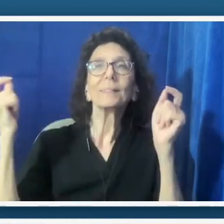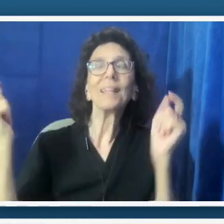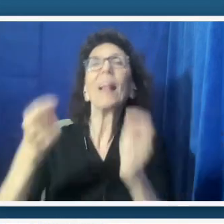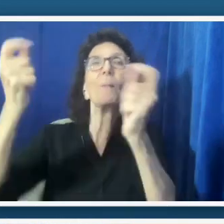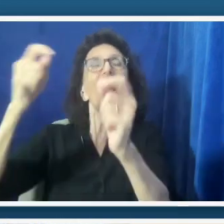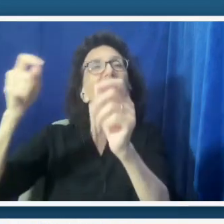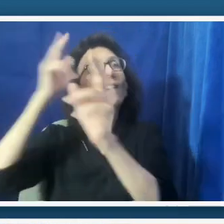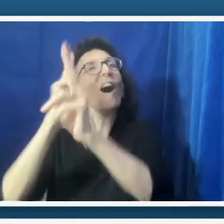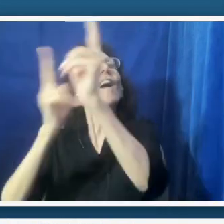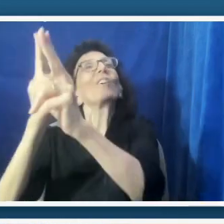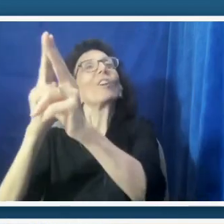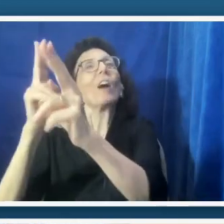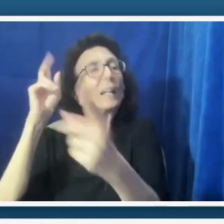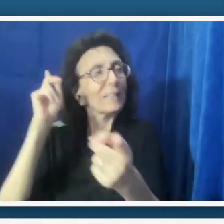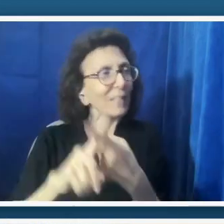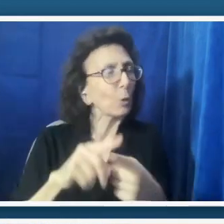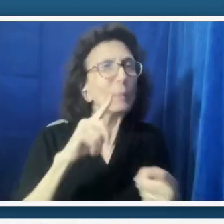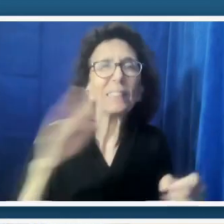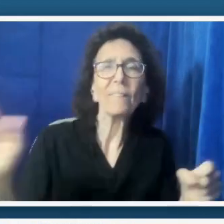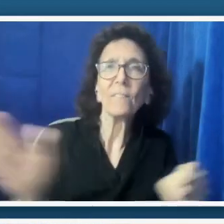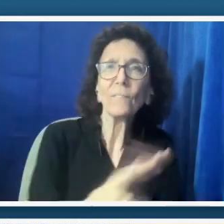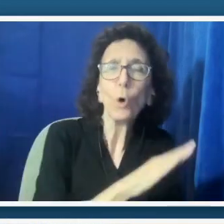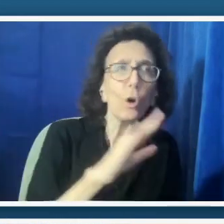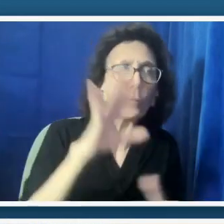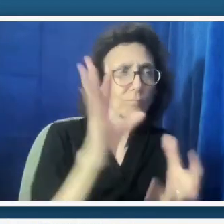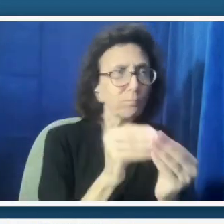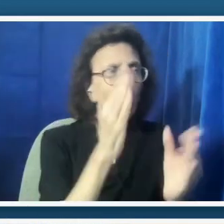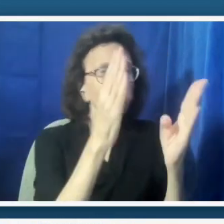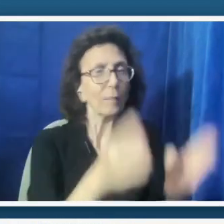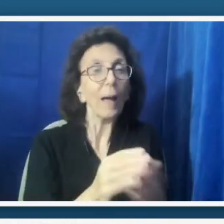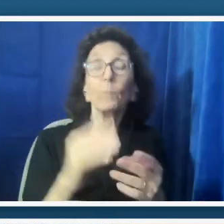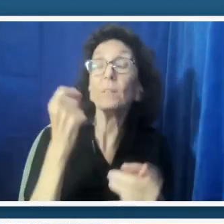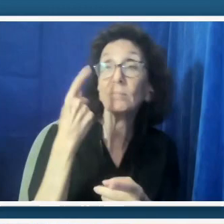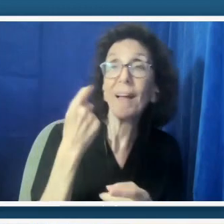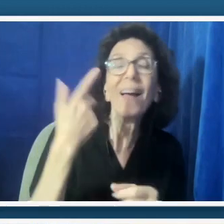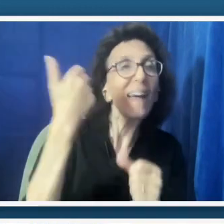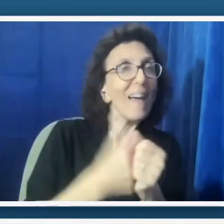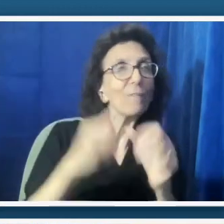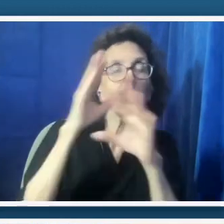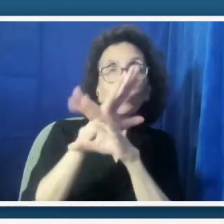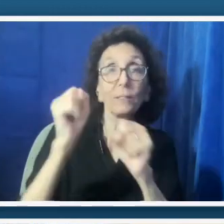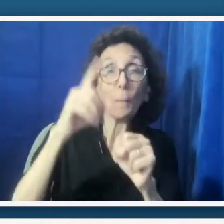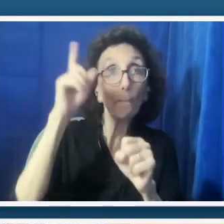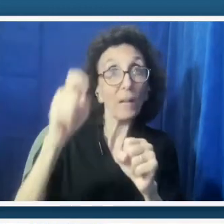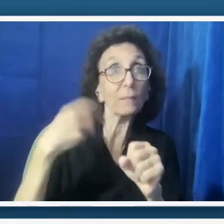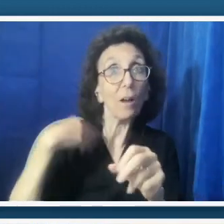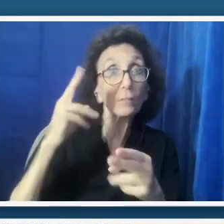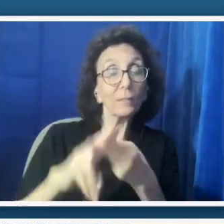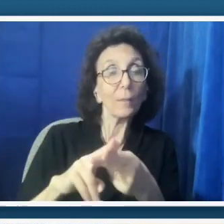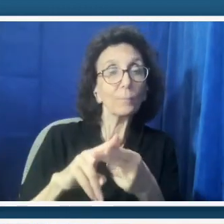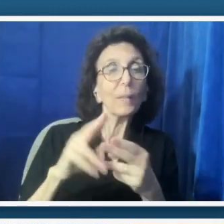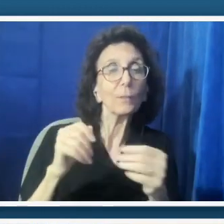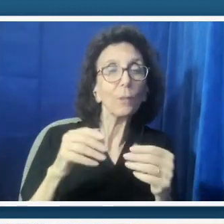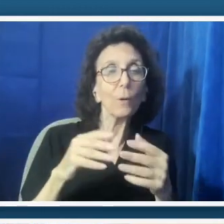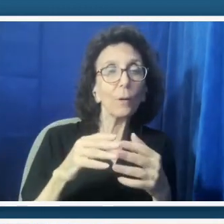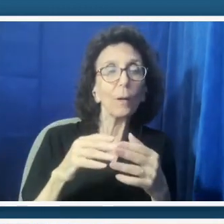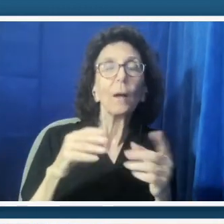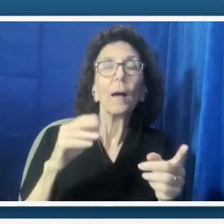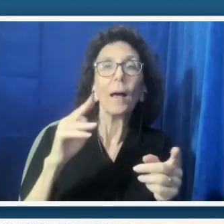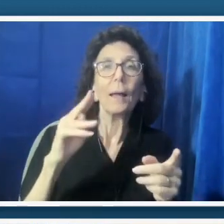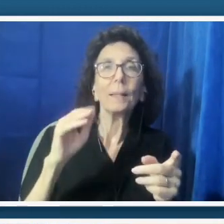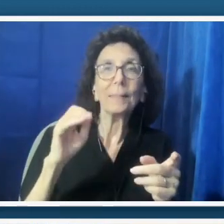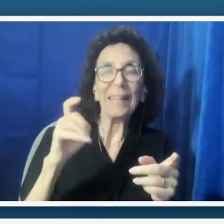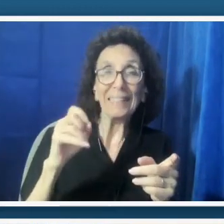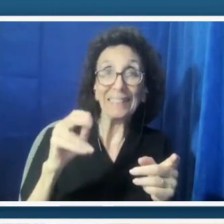really were. And the second one is that every president must be on the stamp. So with the country well aware of his behavior while in office, the